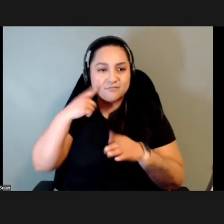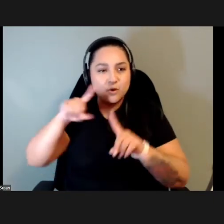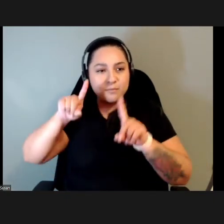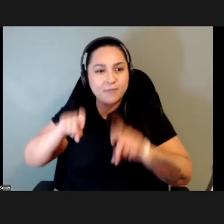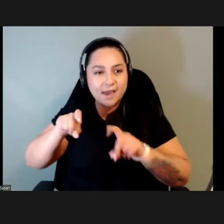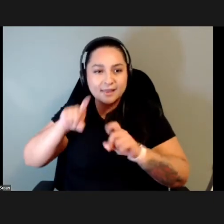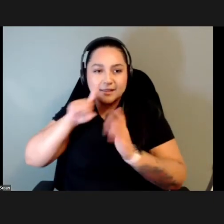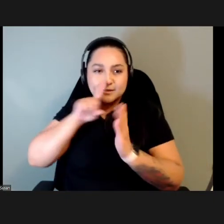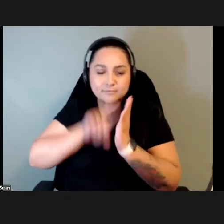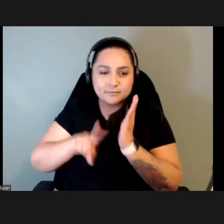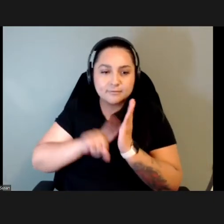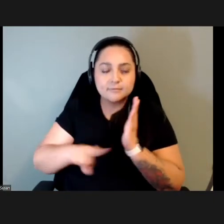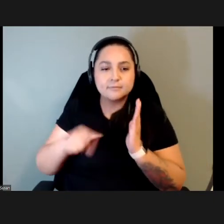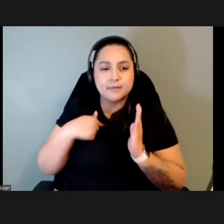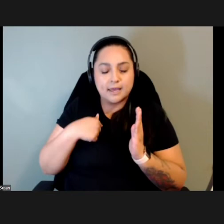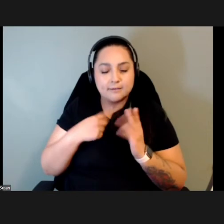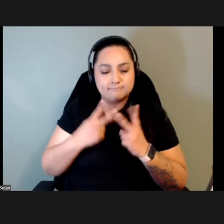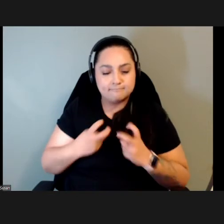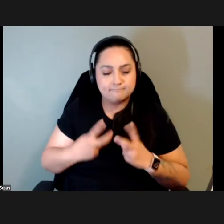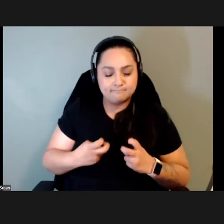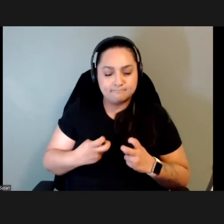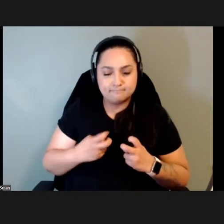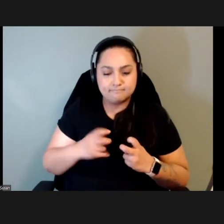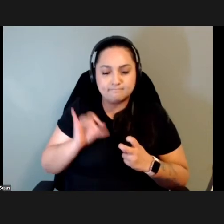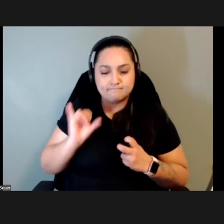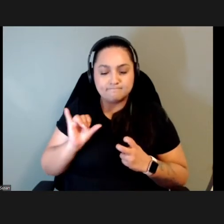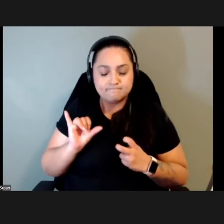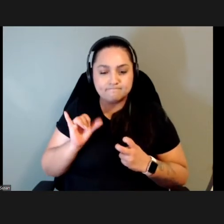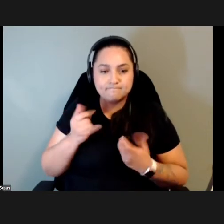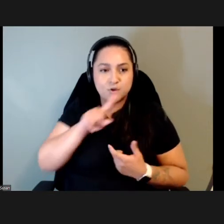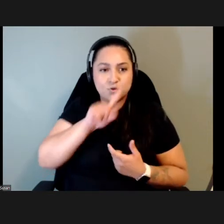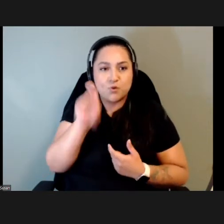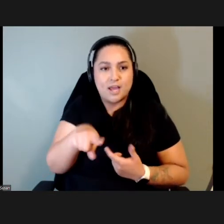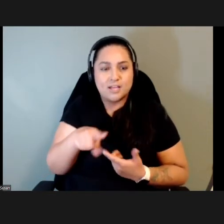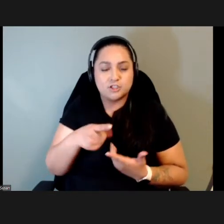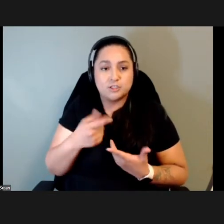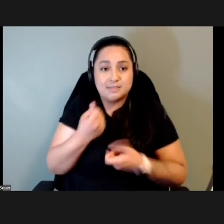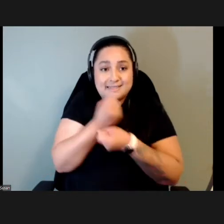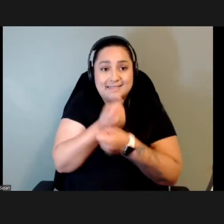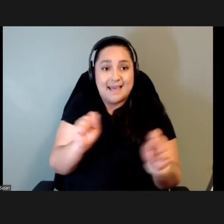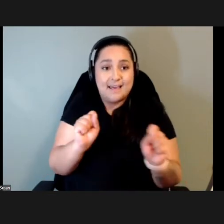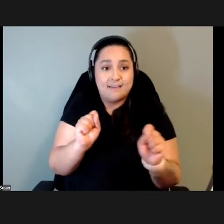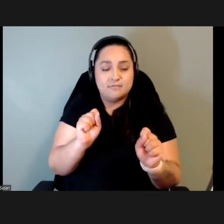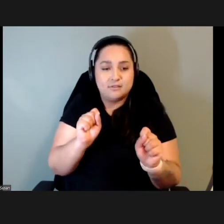myself, what is safety? What does that feel like?